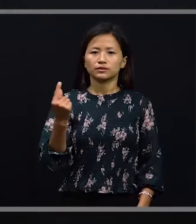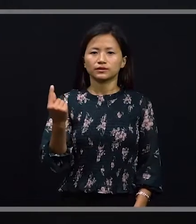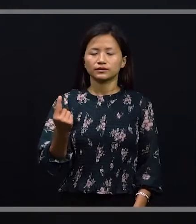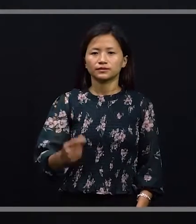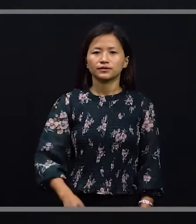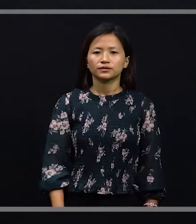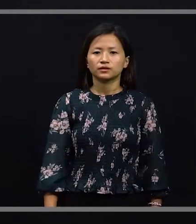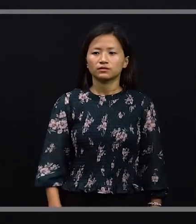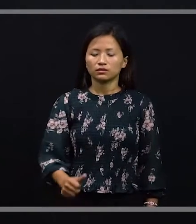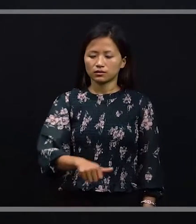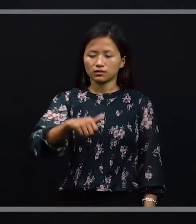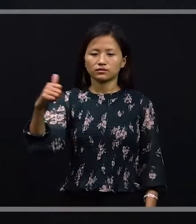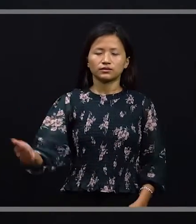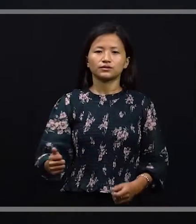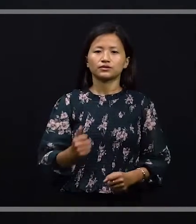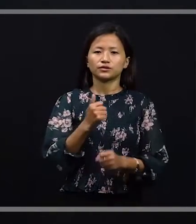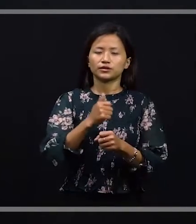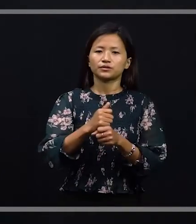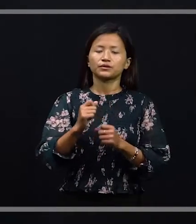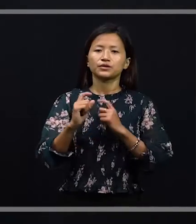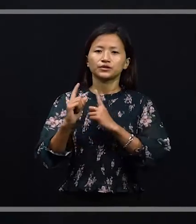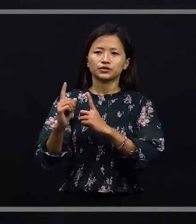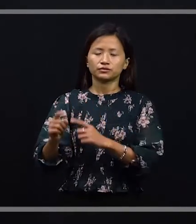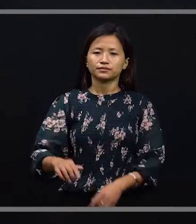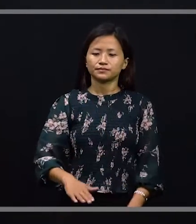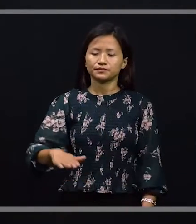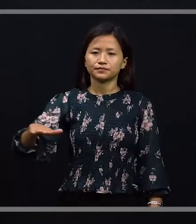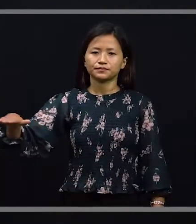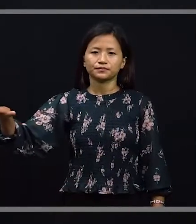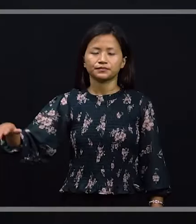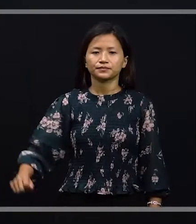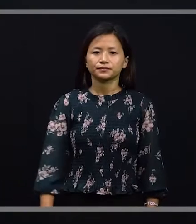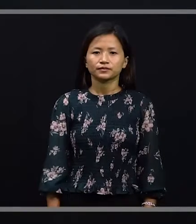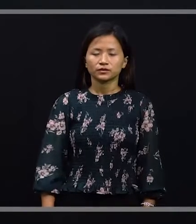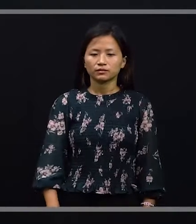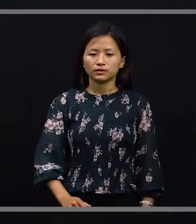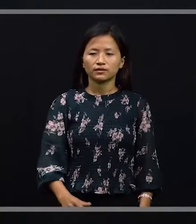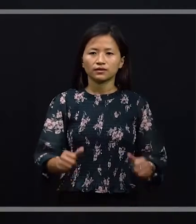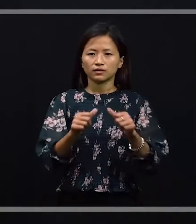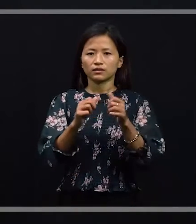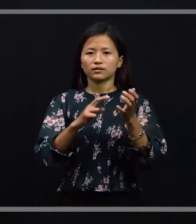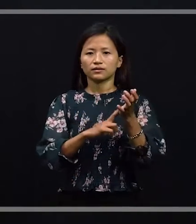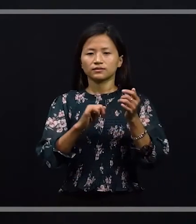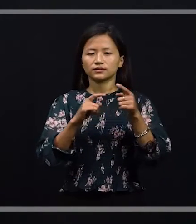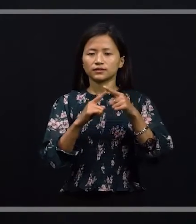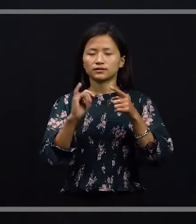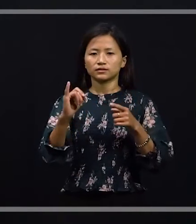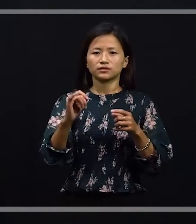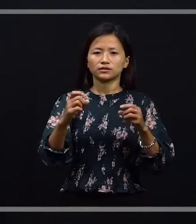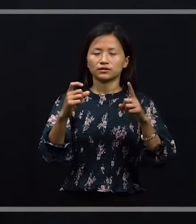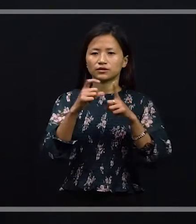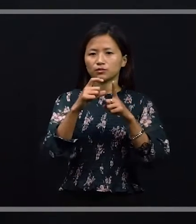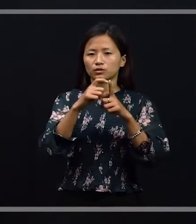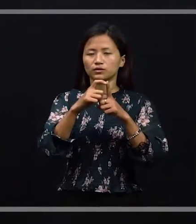was available in other countries. Okay, so they were only confined to the Indian literature, they were only confined to the Indian